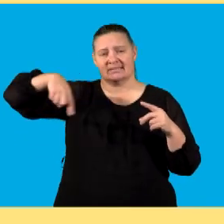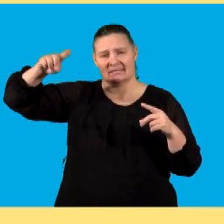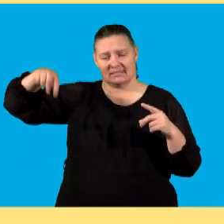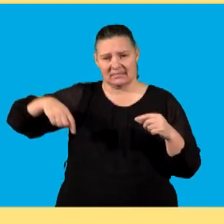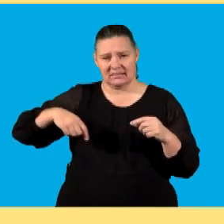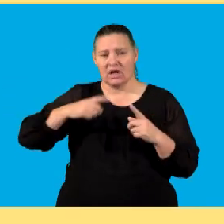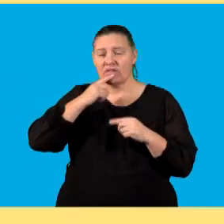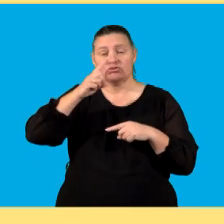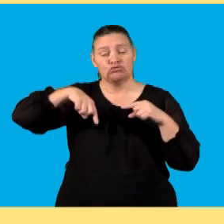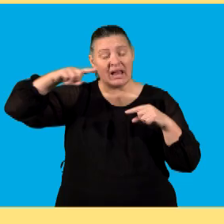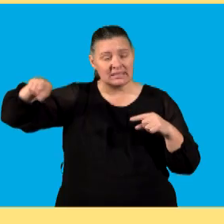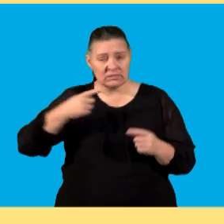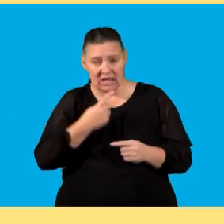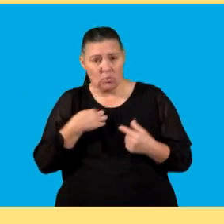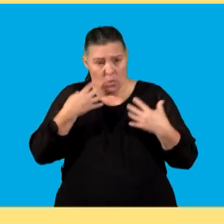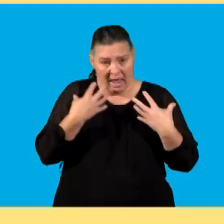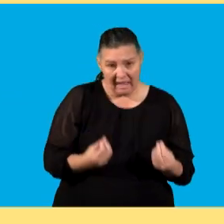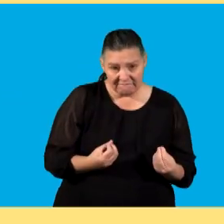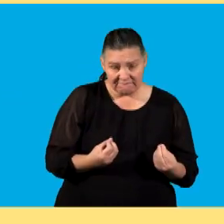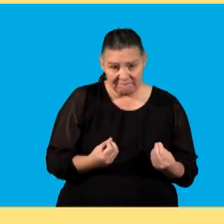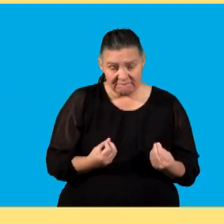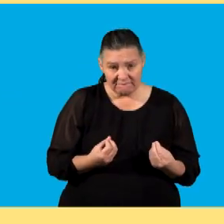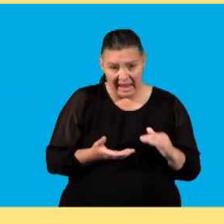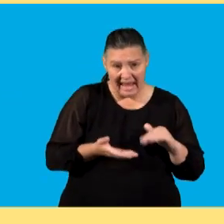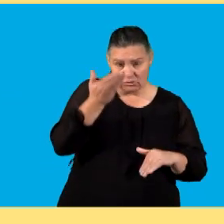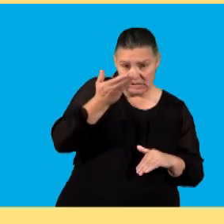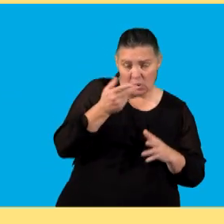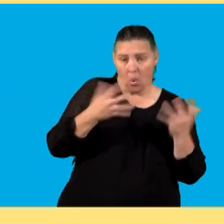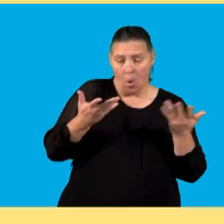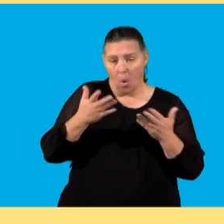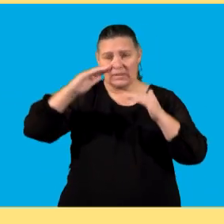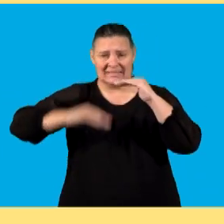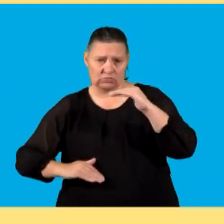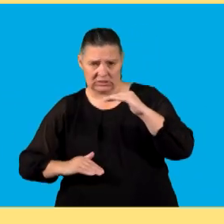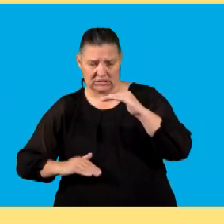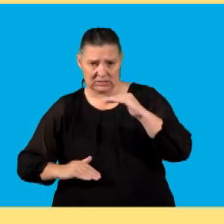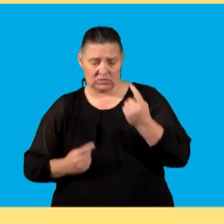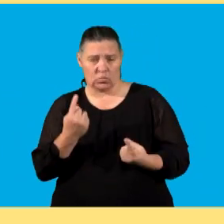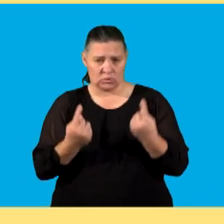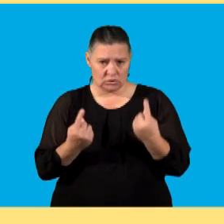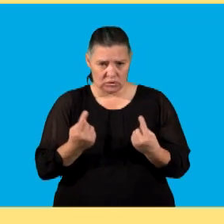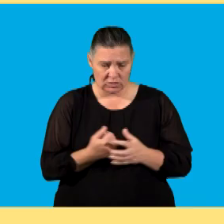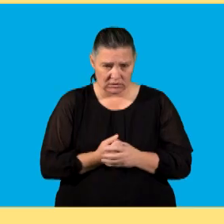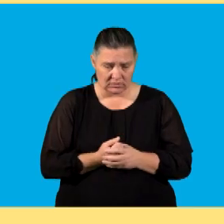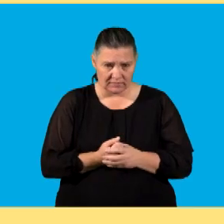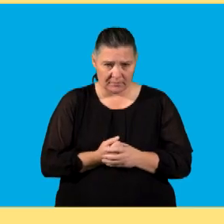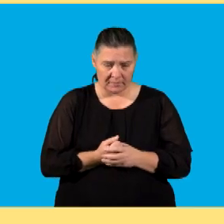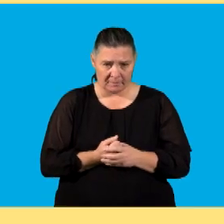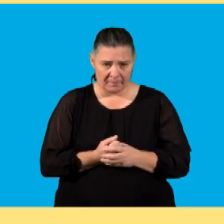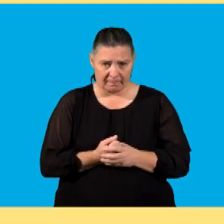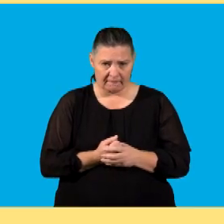The trend, we're simply saying, do we have an increase or do we have a decrease?